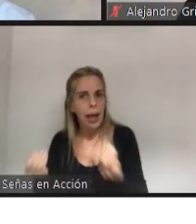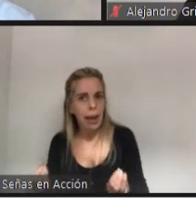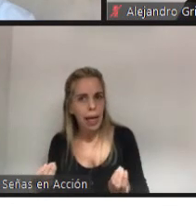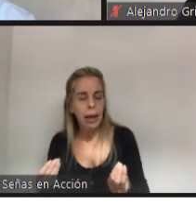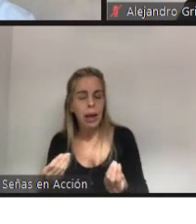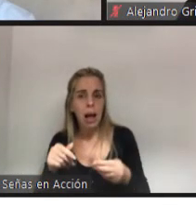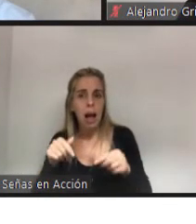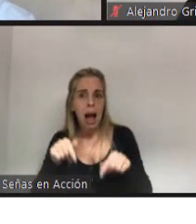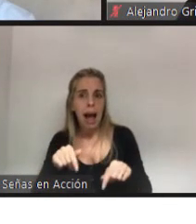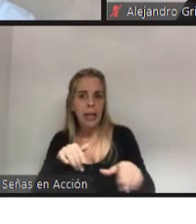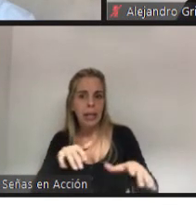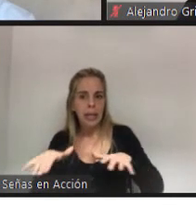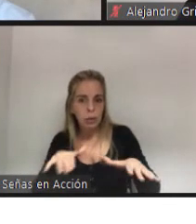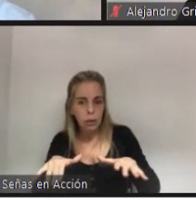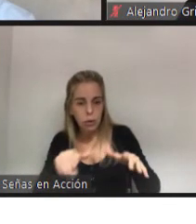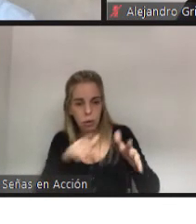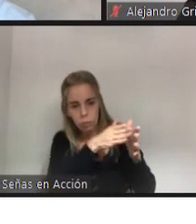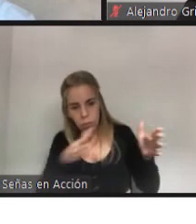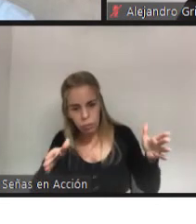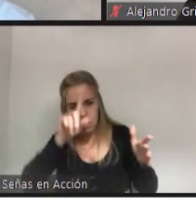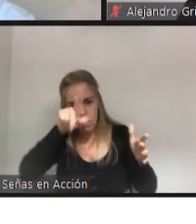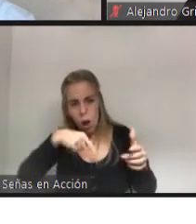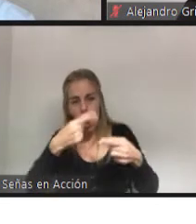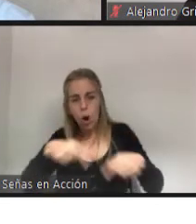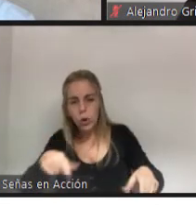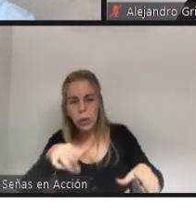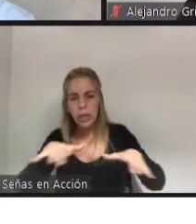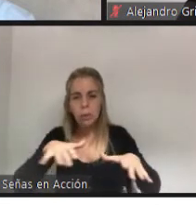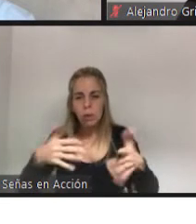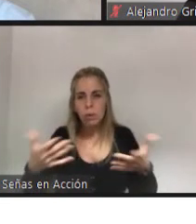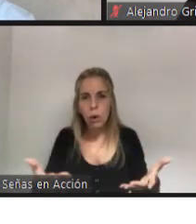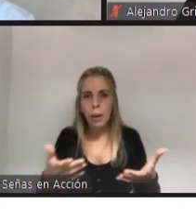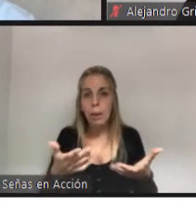Things appeared, whether we can call them